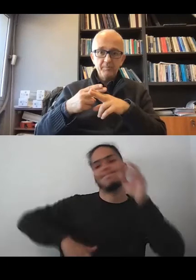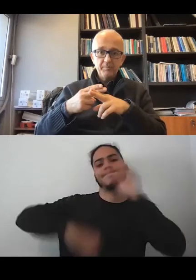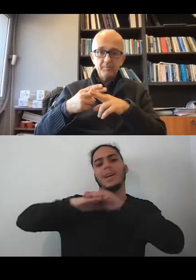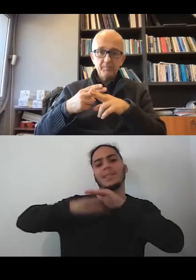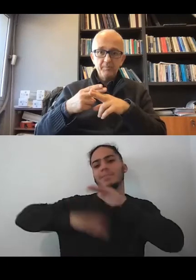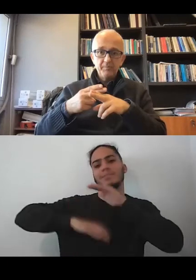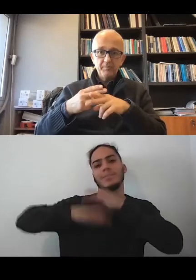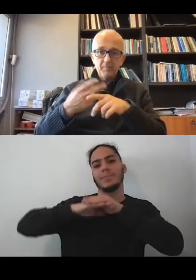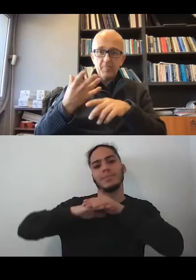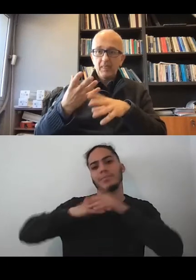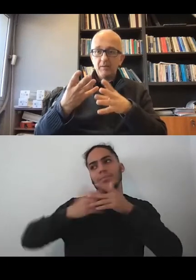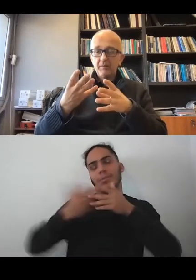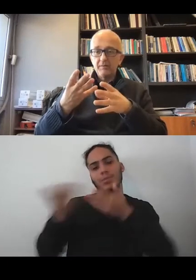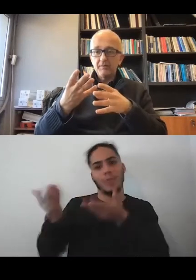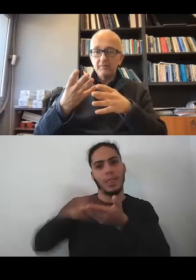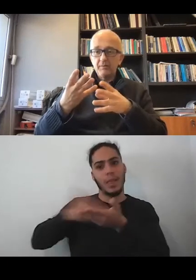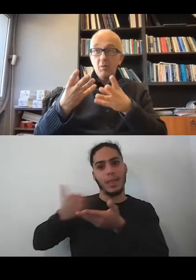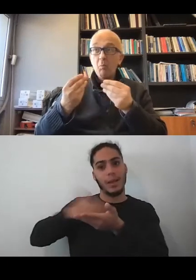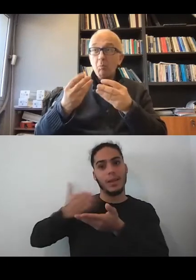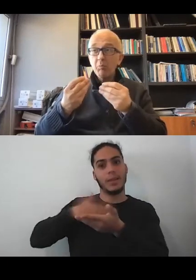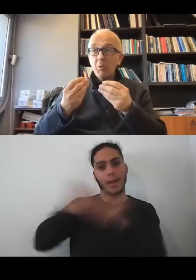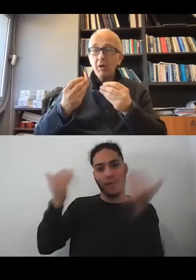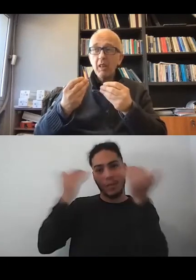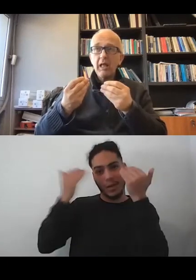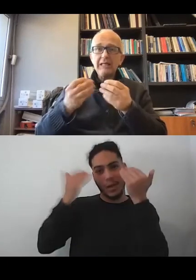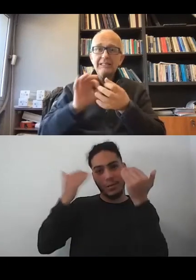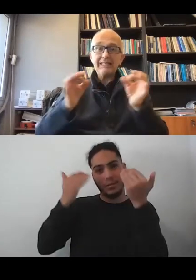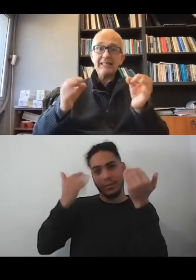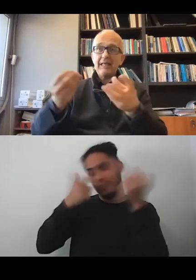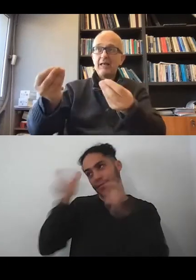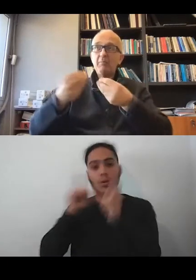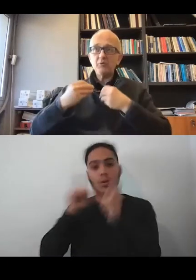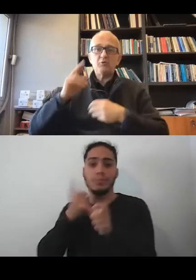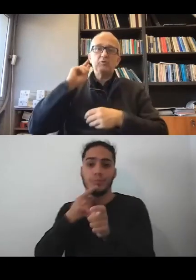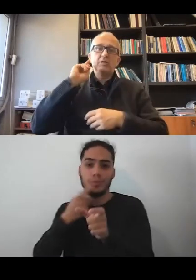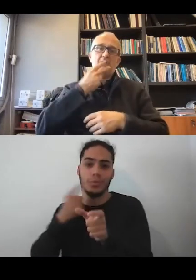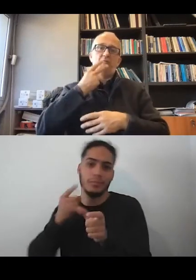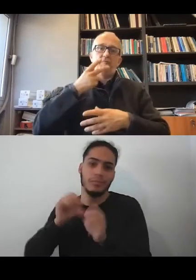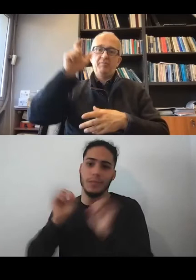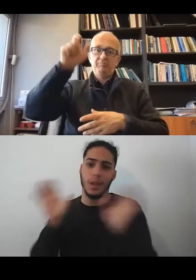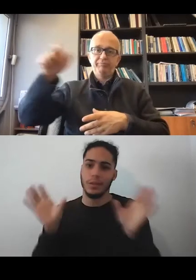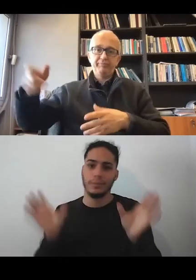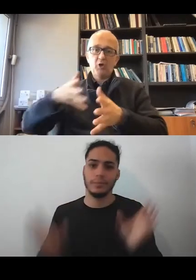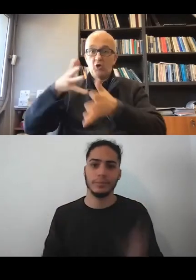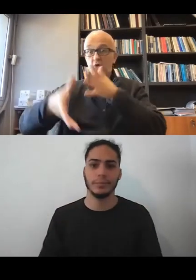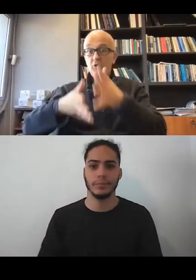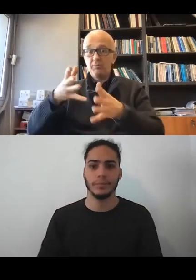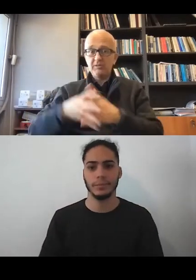features provided to us by deaf signers, of course.